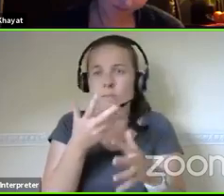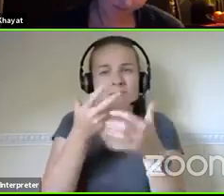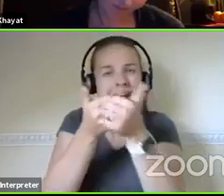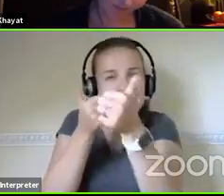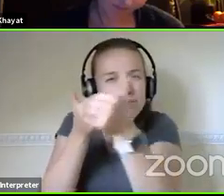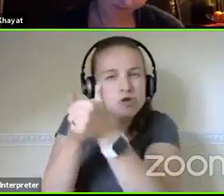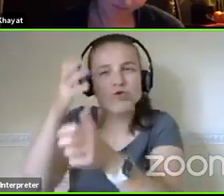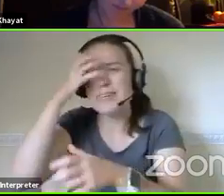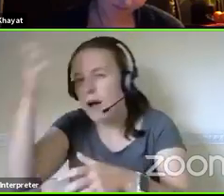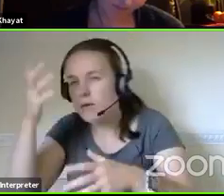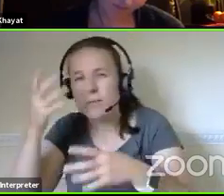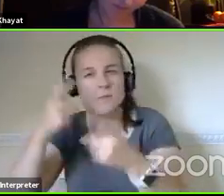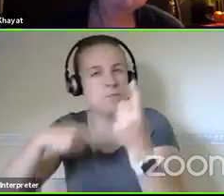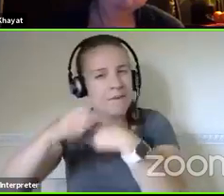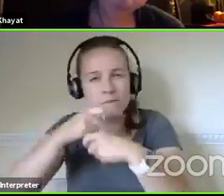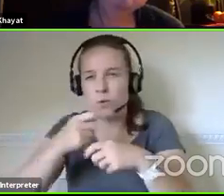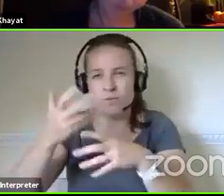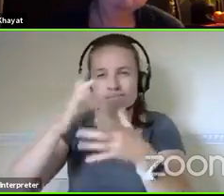collaborations.